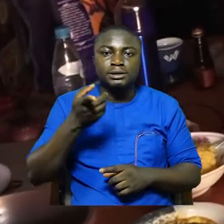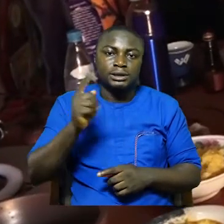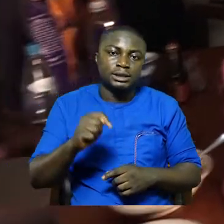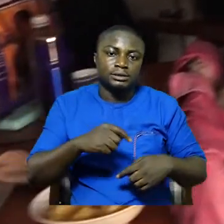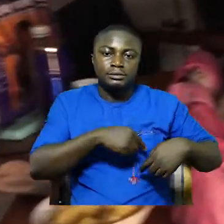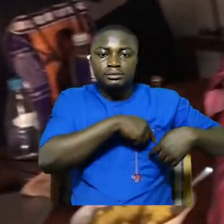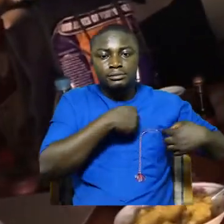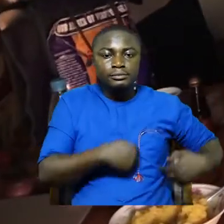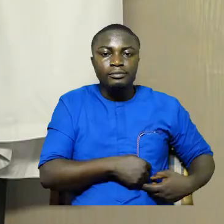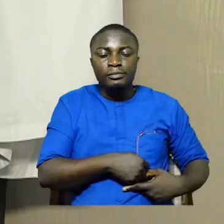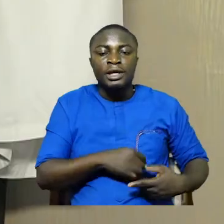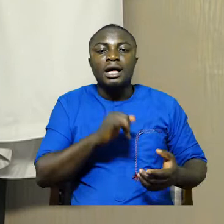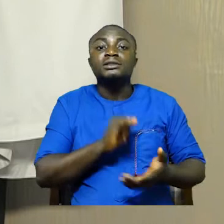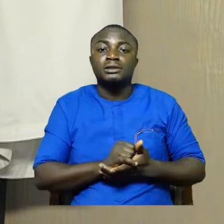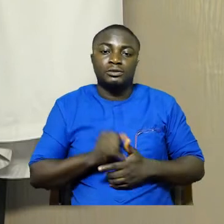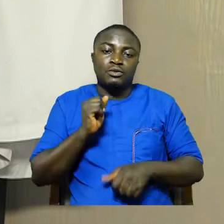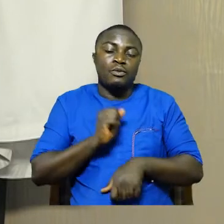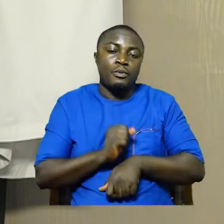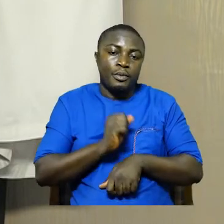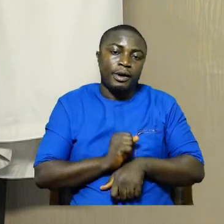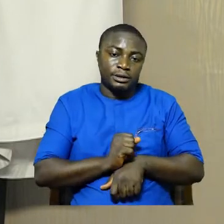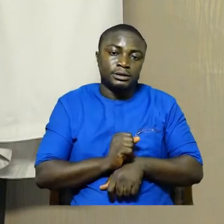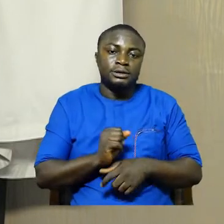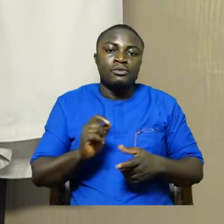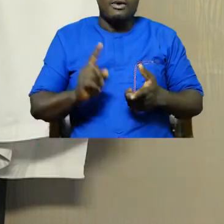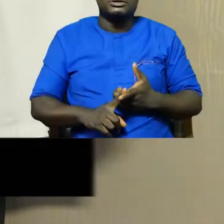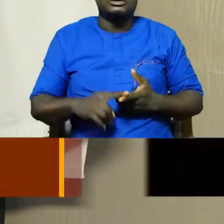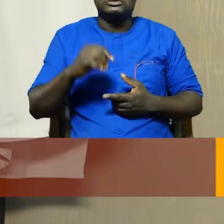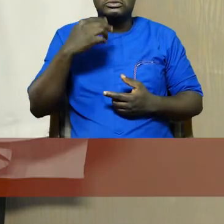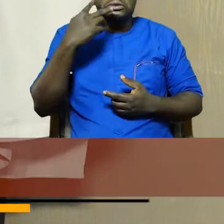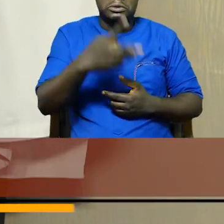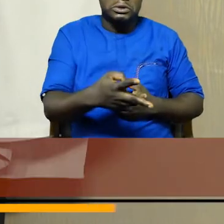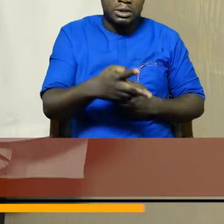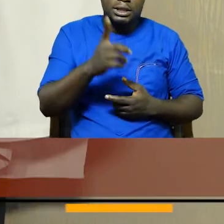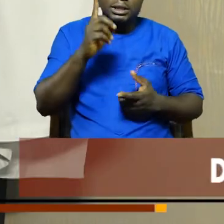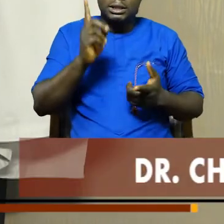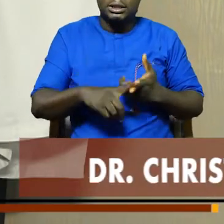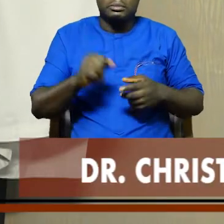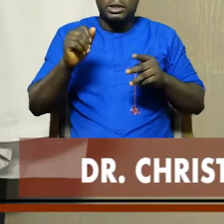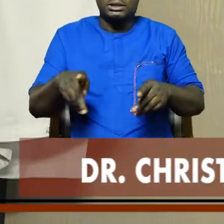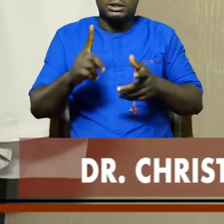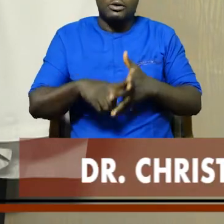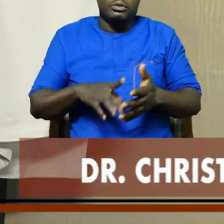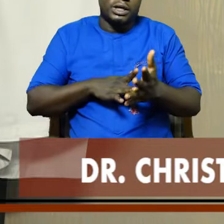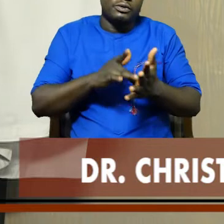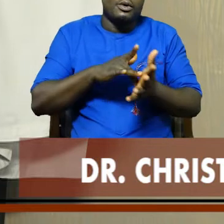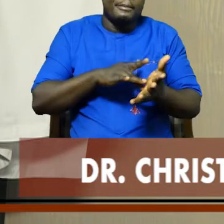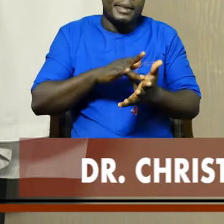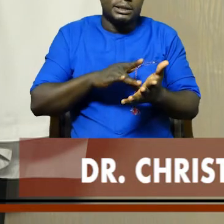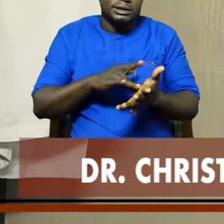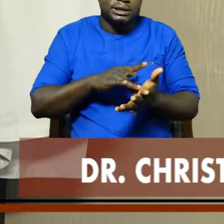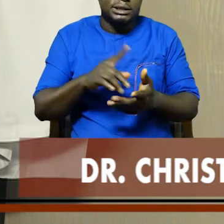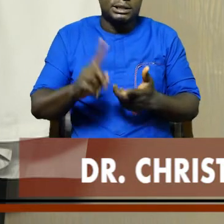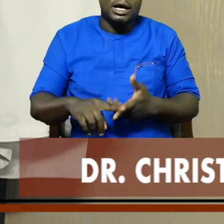When the heart is manifesting, quickly see the cardiologist who would